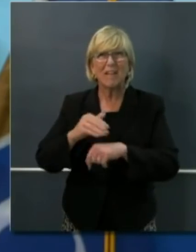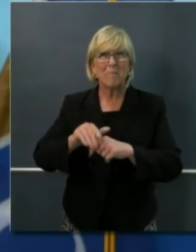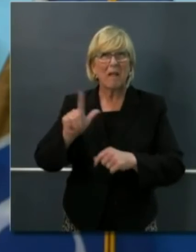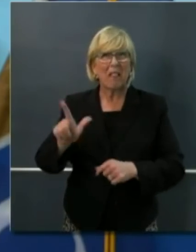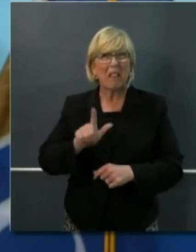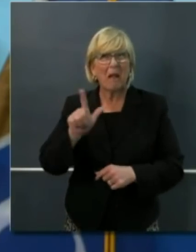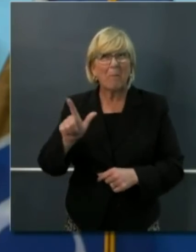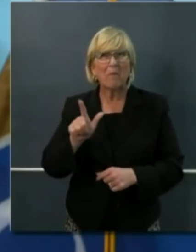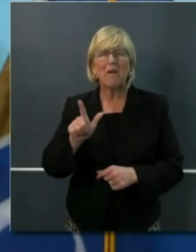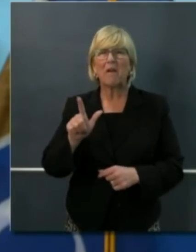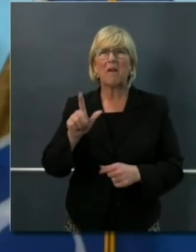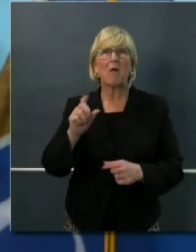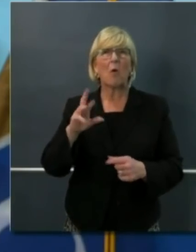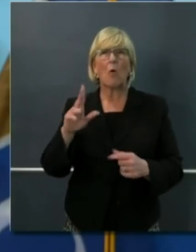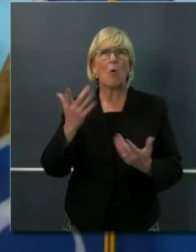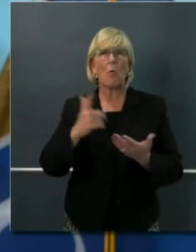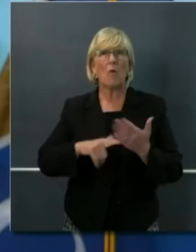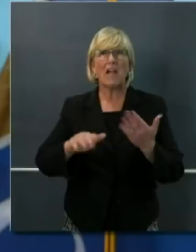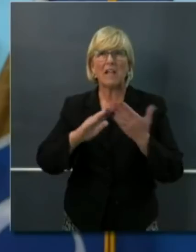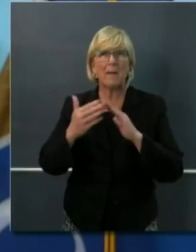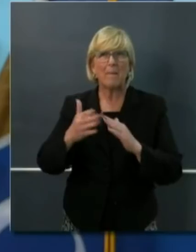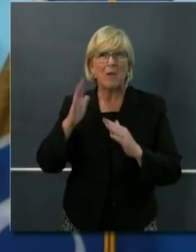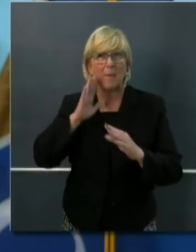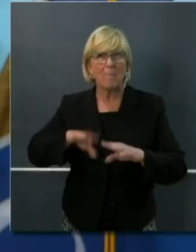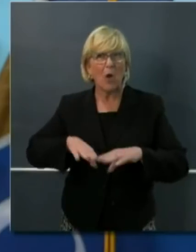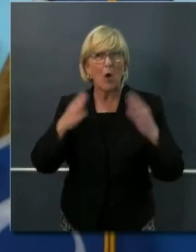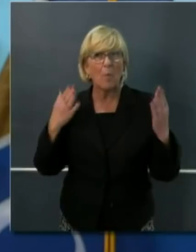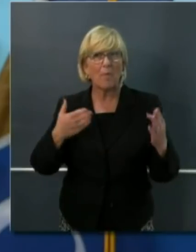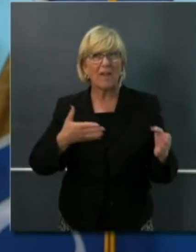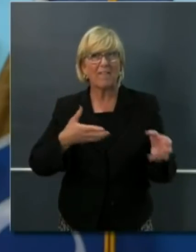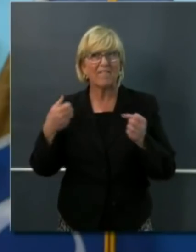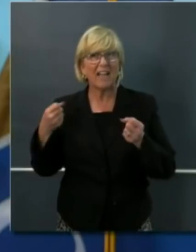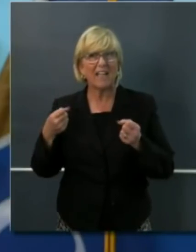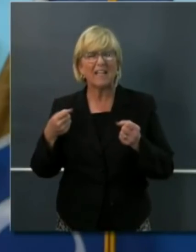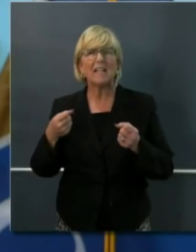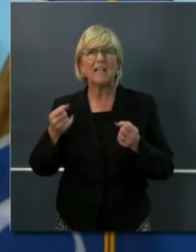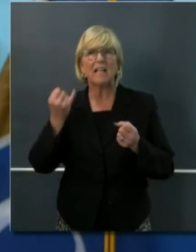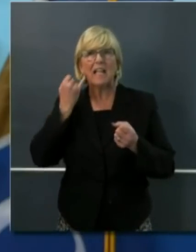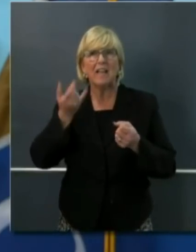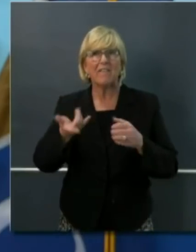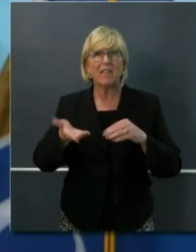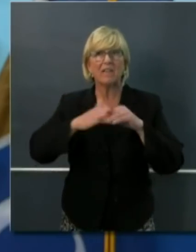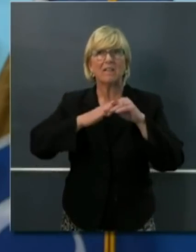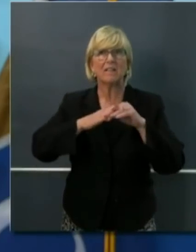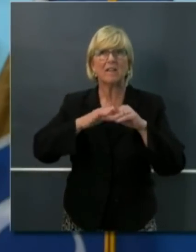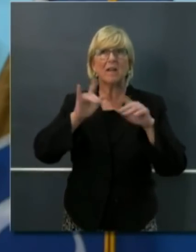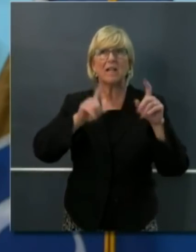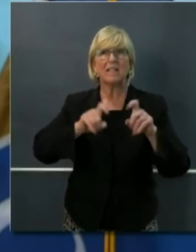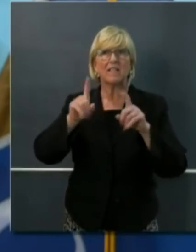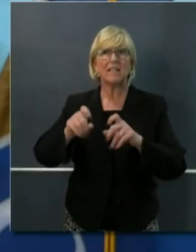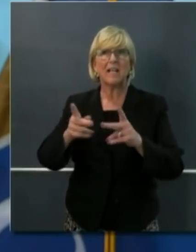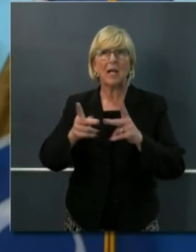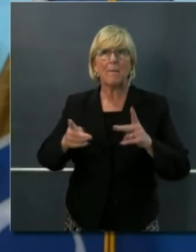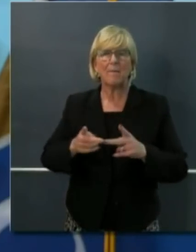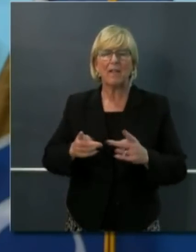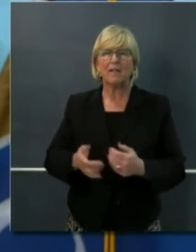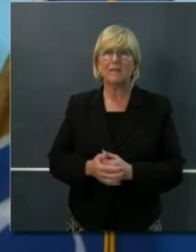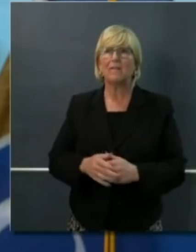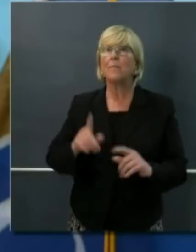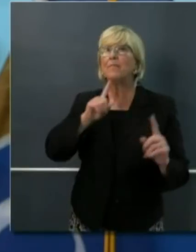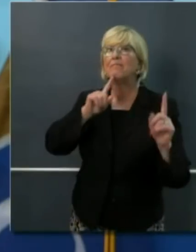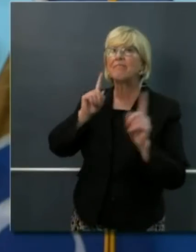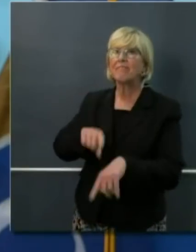places? And would communities be allowed to reopen more quickly if they ramped up their testing numbers faster? Yeah, no, all